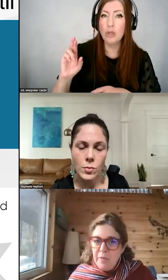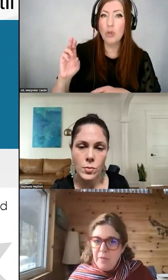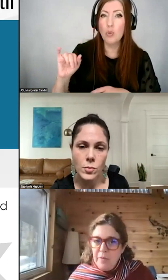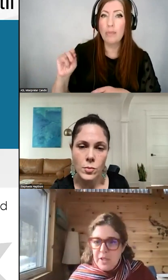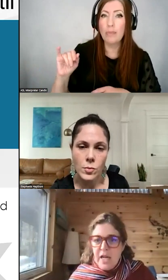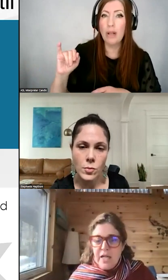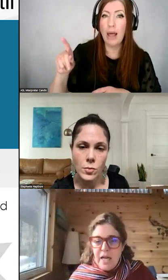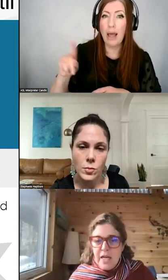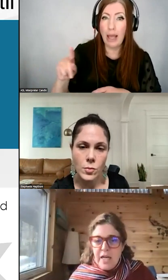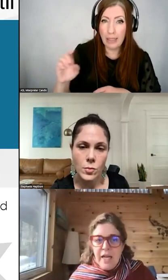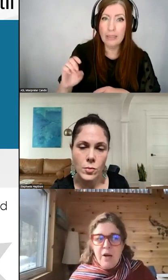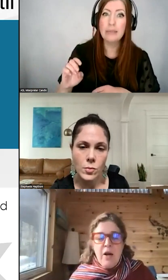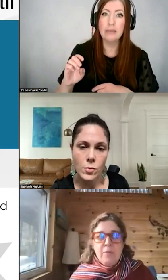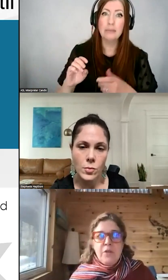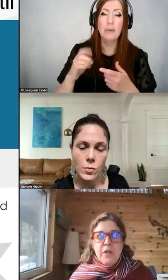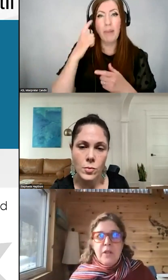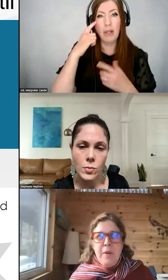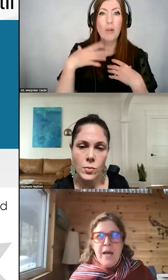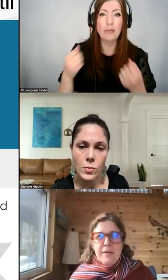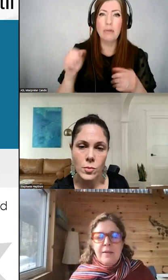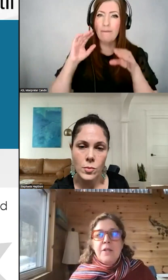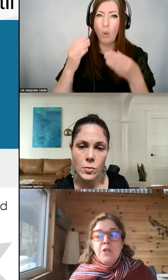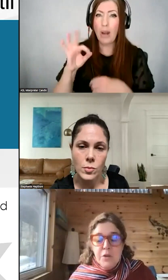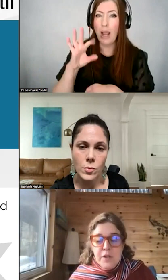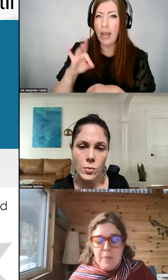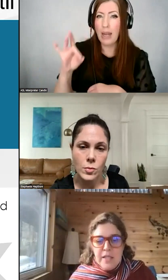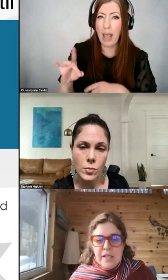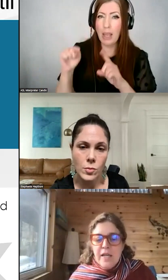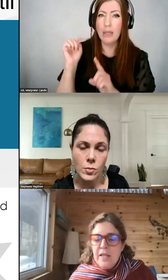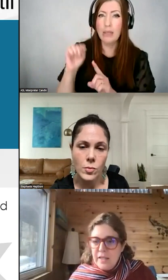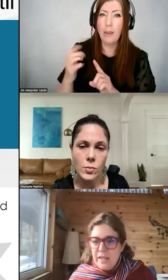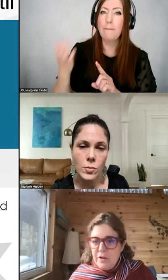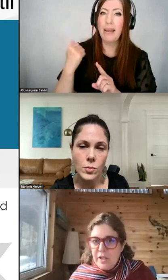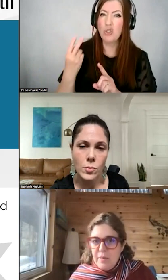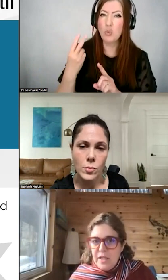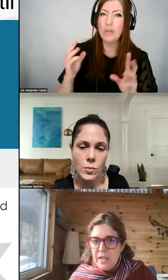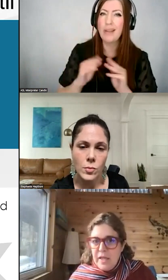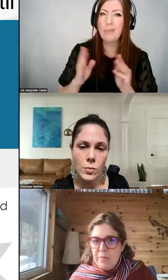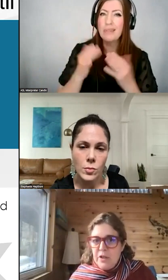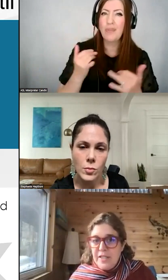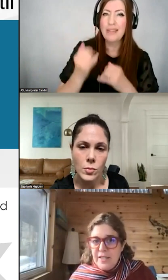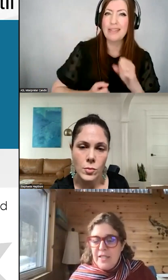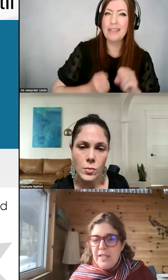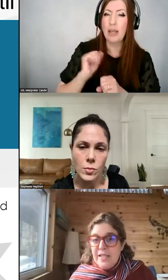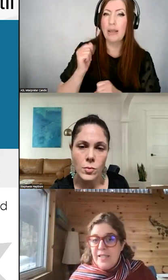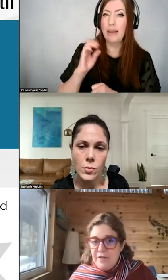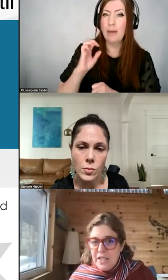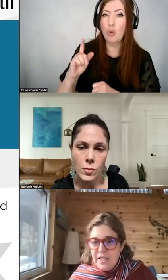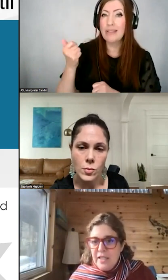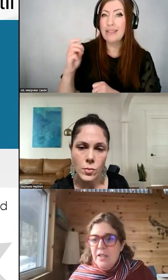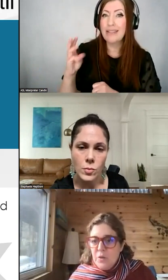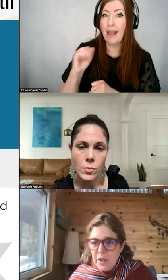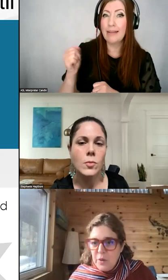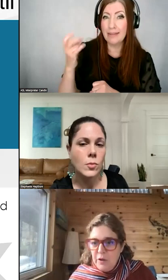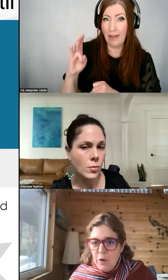we have been focusing on 988 during the past 2 summits. This year, the summit is April 16 and